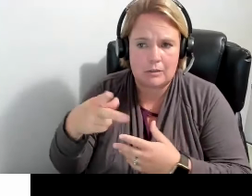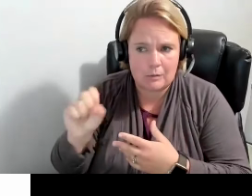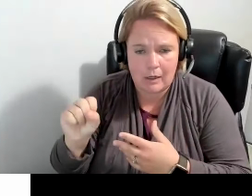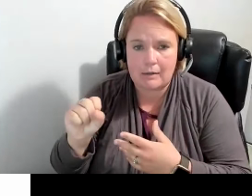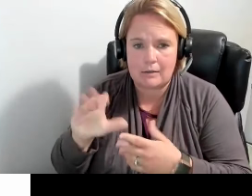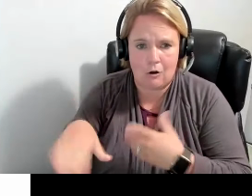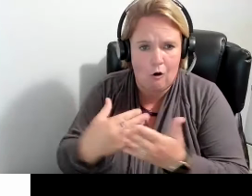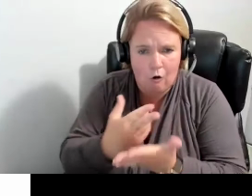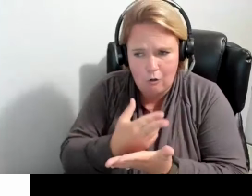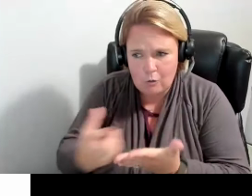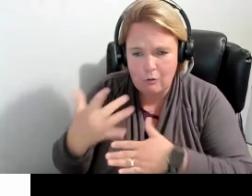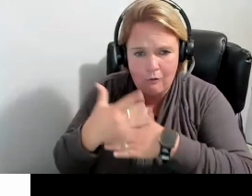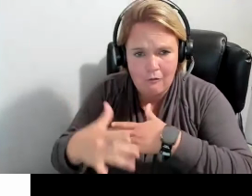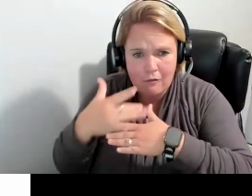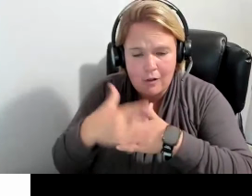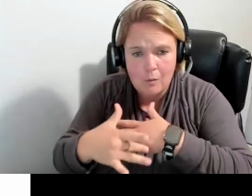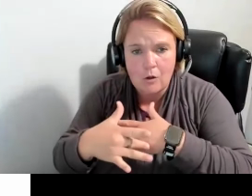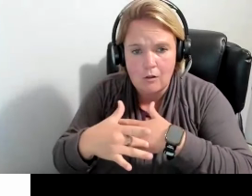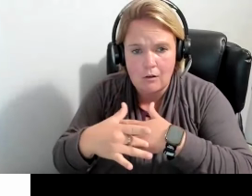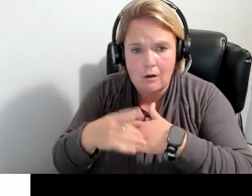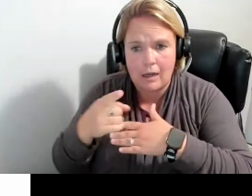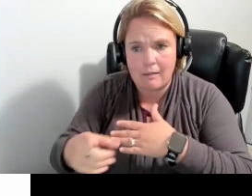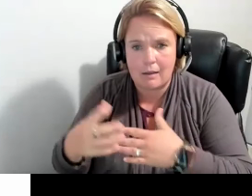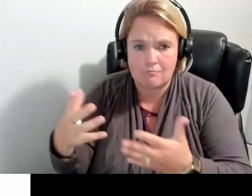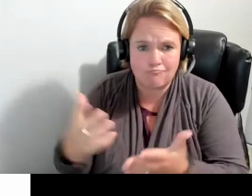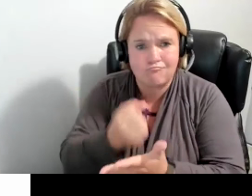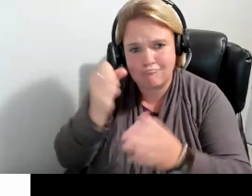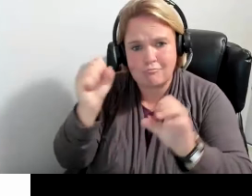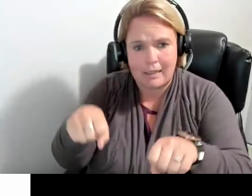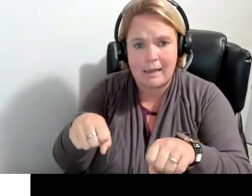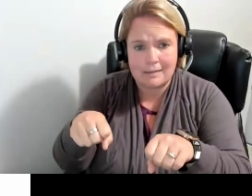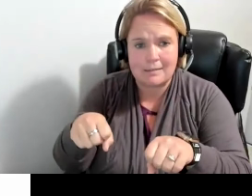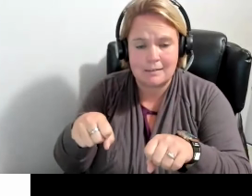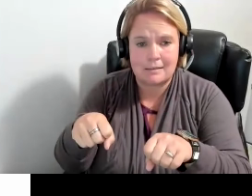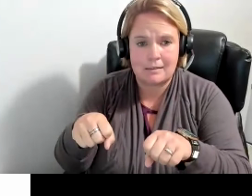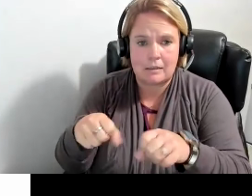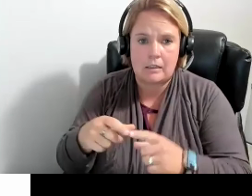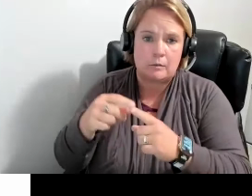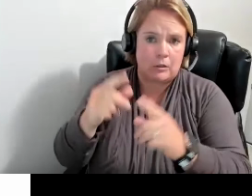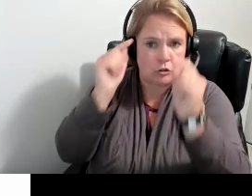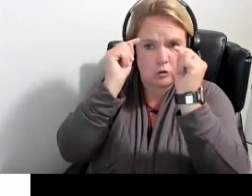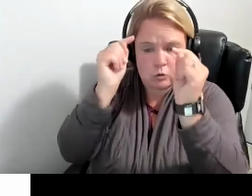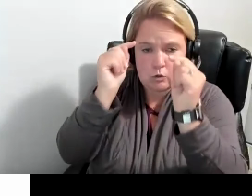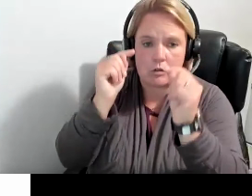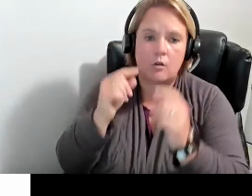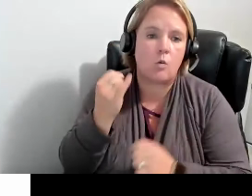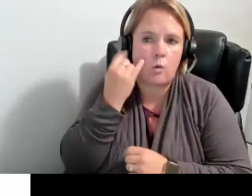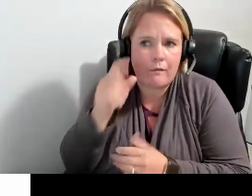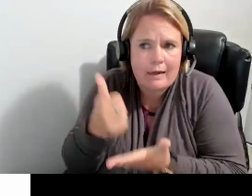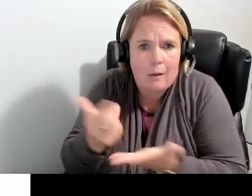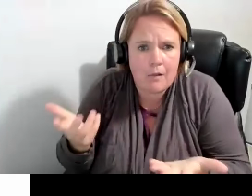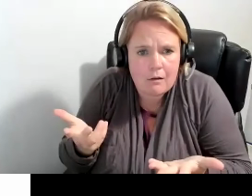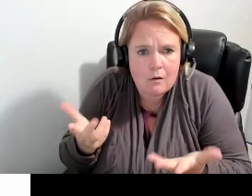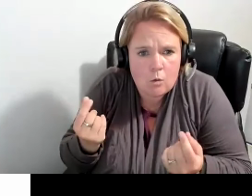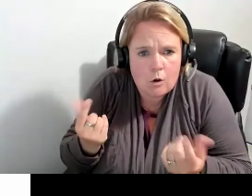that are available to them, and they're able to take advantage of them now. So, especially the tutoring, a lot of times they'll ask us, well, what if I need help? We